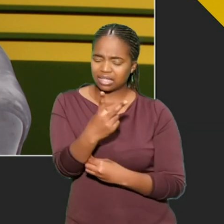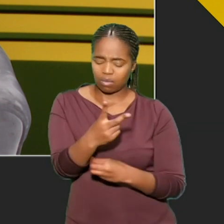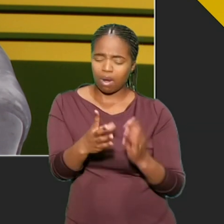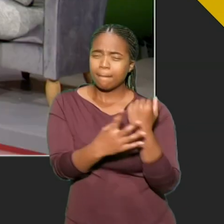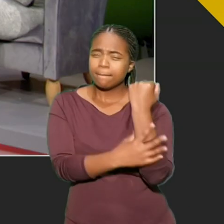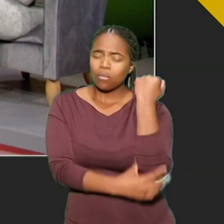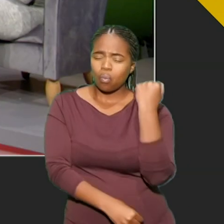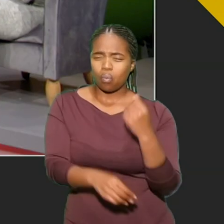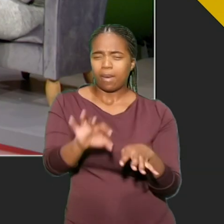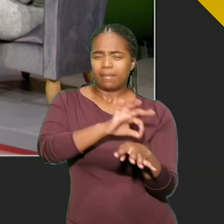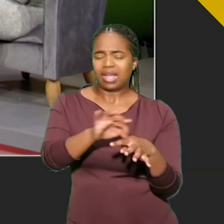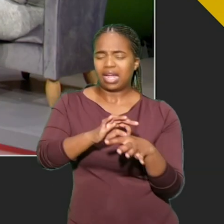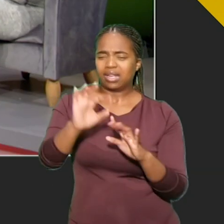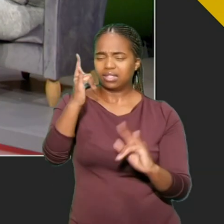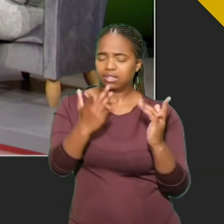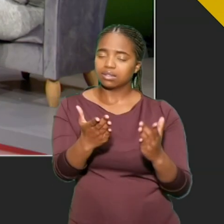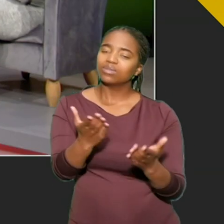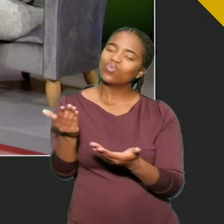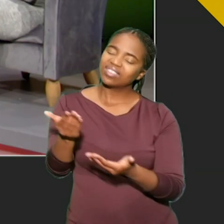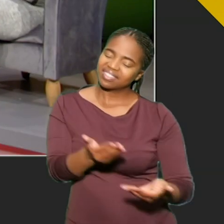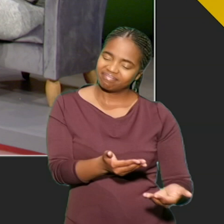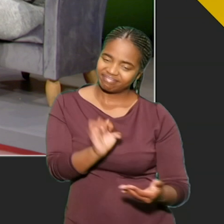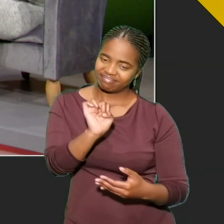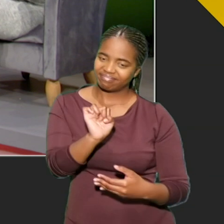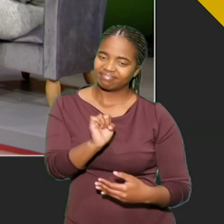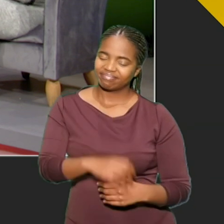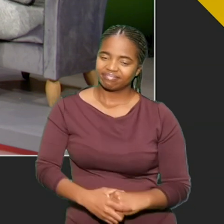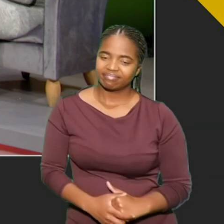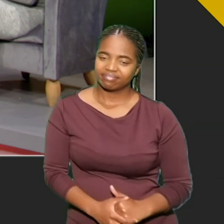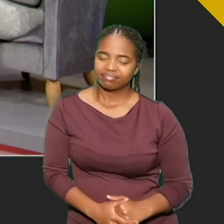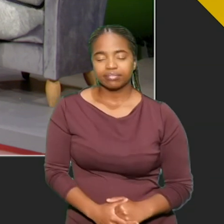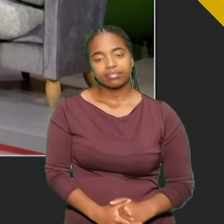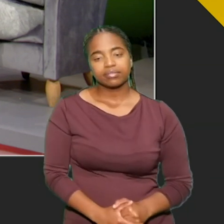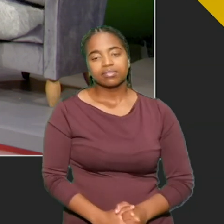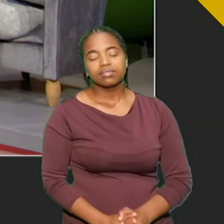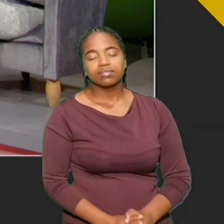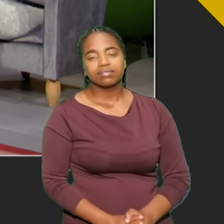planning and also town planning. Doctor, welcome back to Daily Thetha. Thank you for holding.